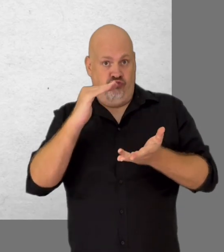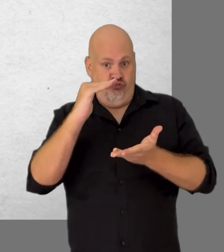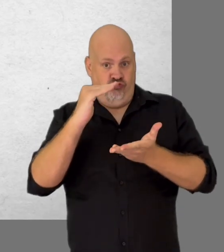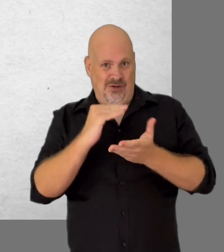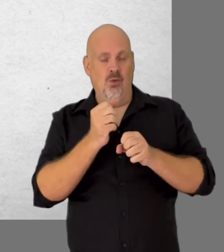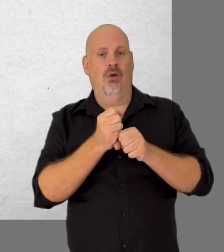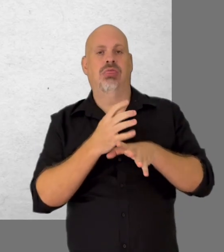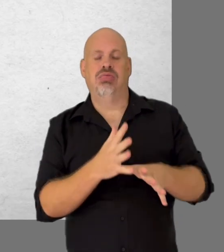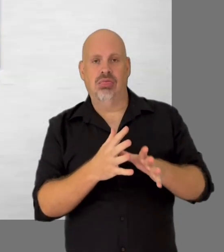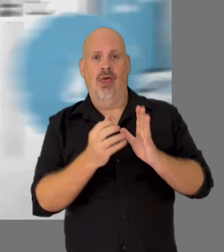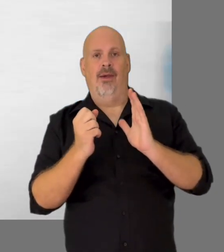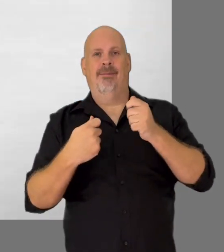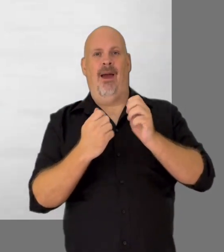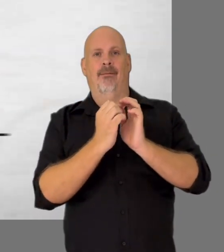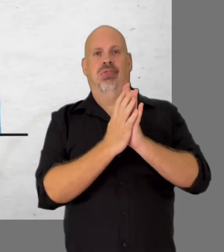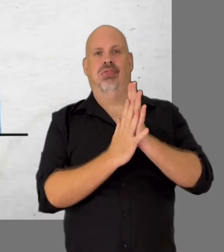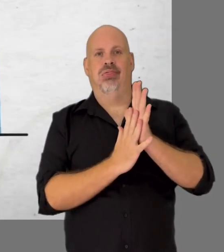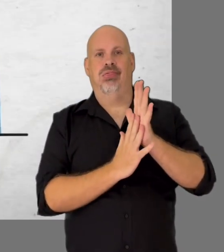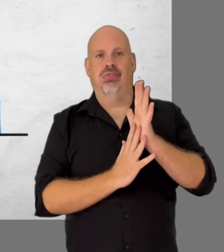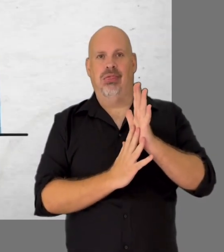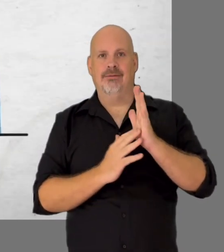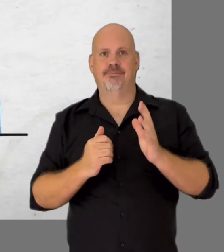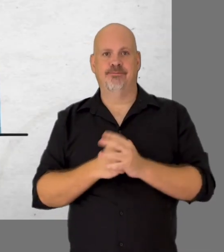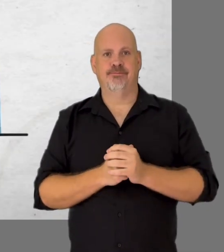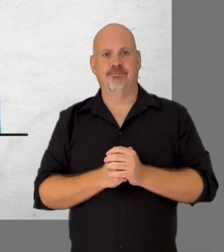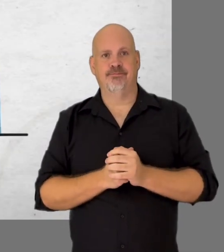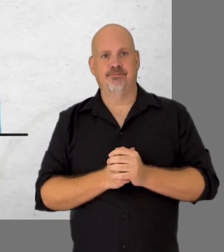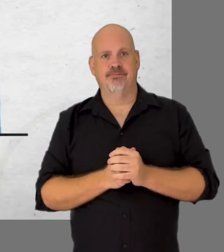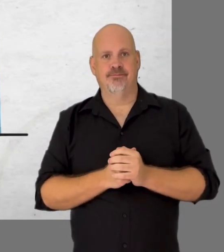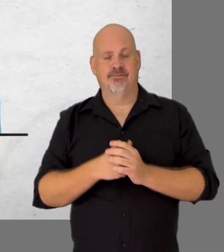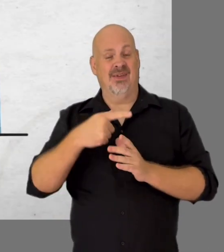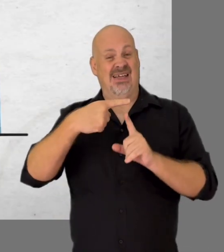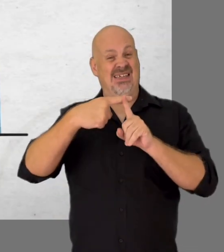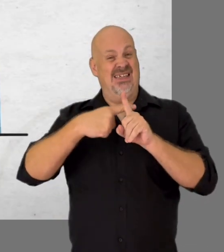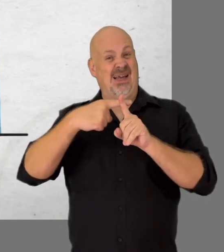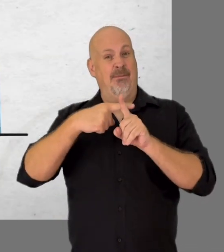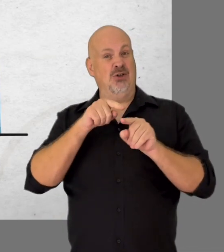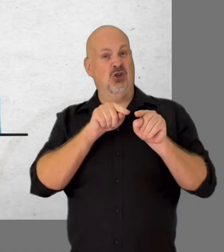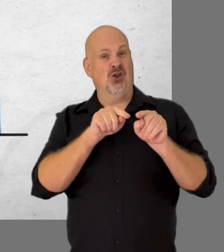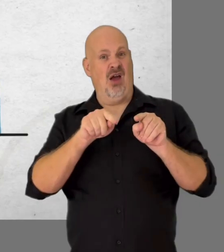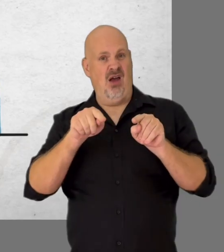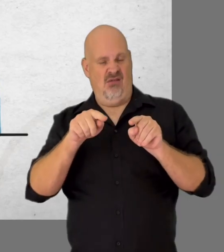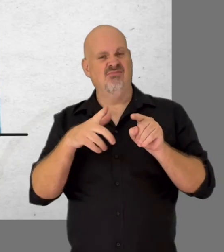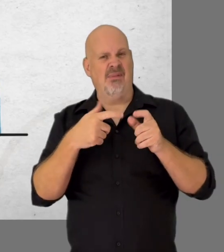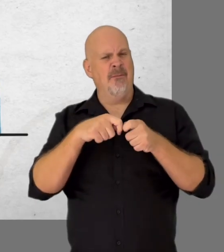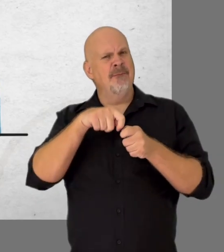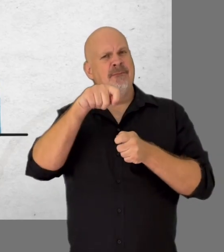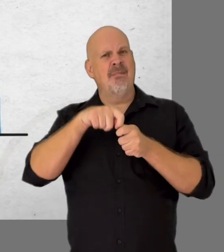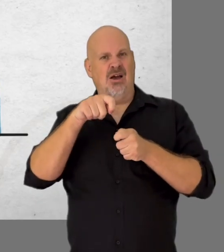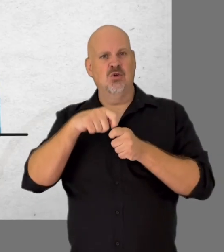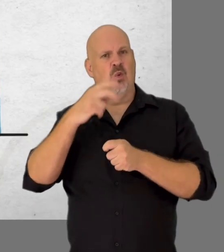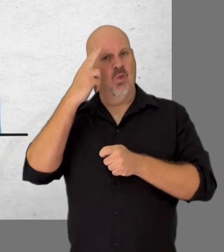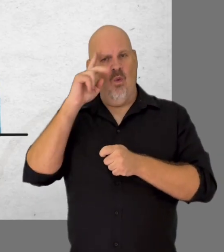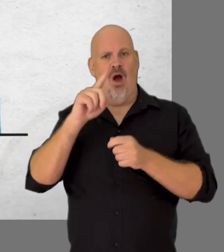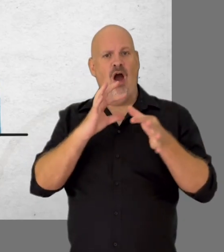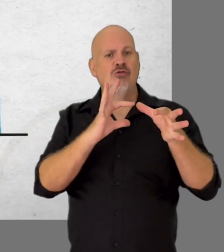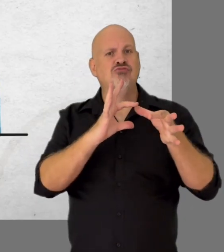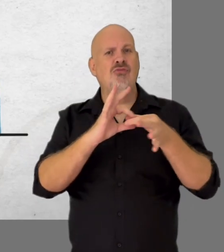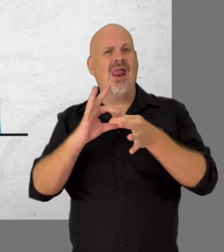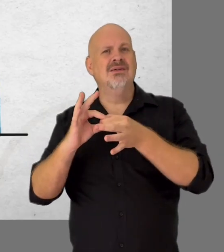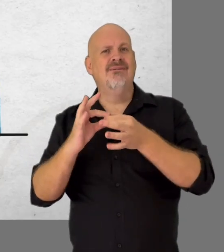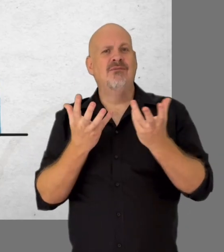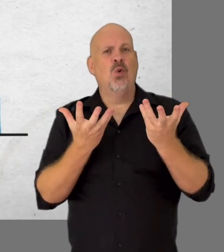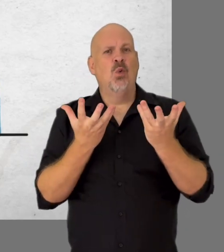reduced. Because air can hold different amounts of moisture at different temperatures, we measure how full the air is by